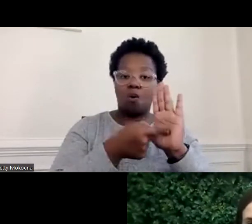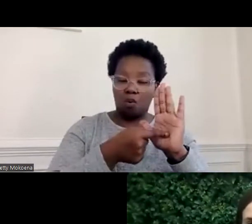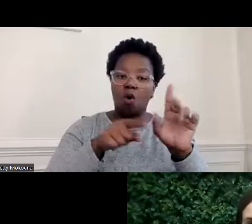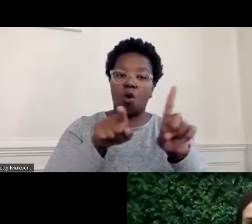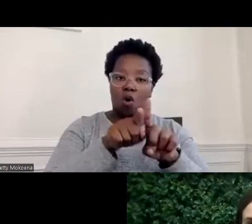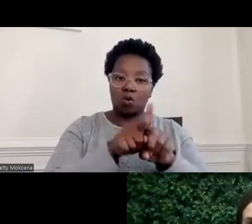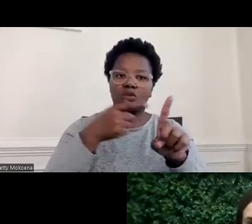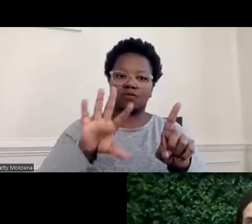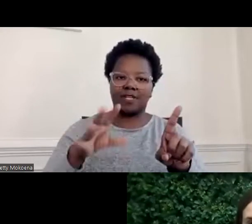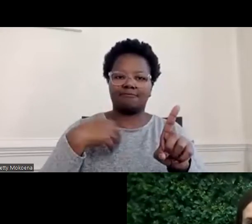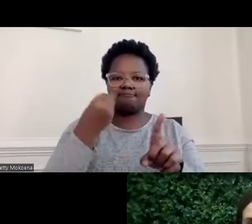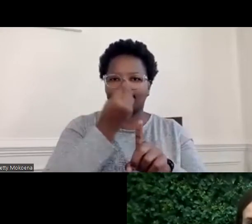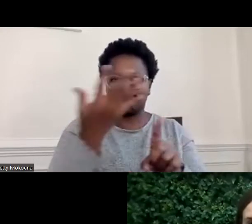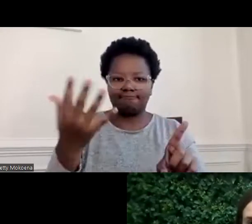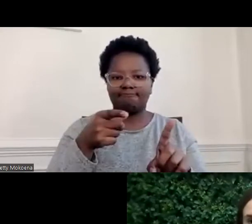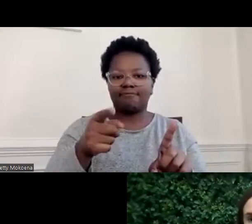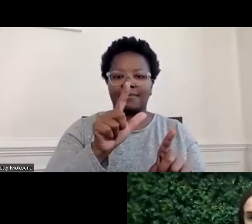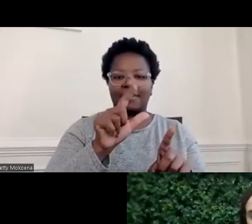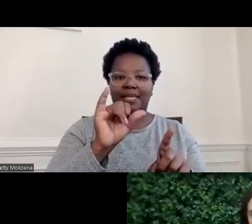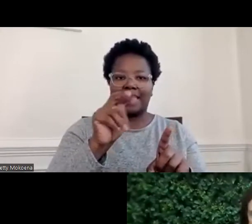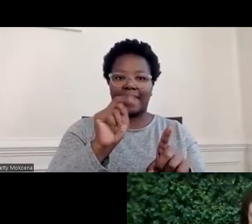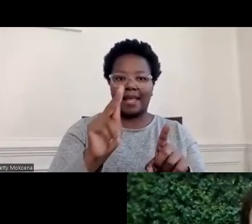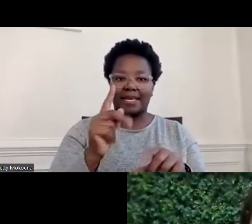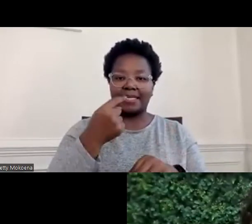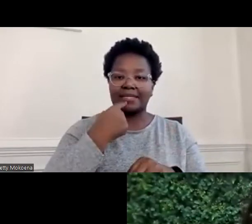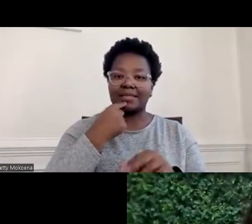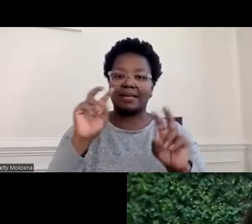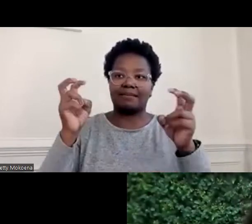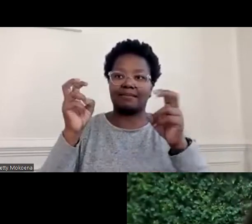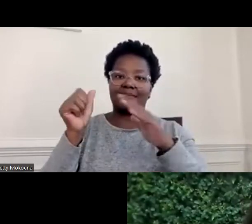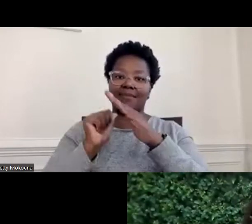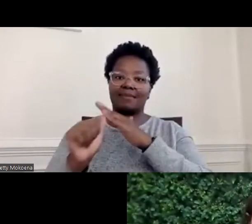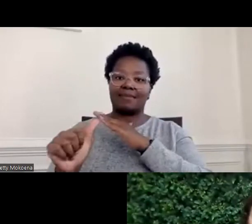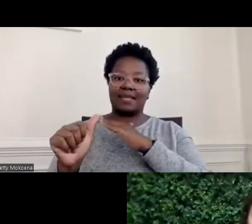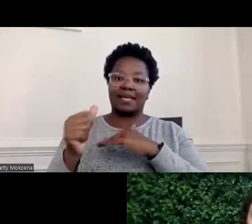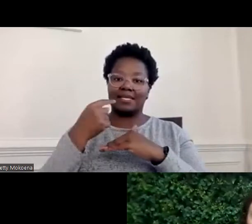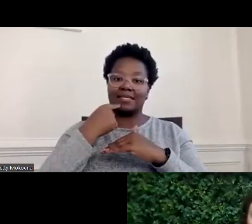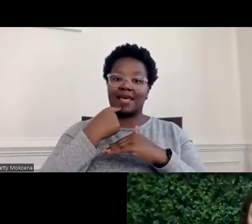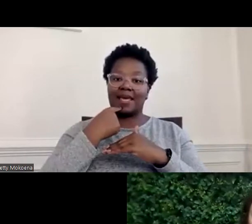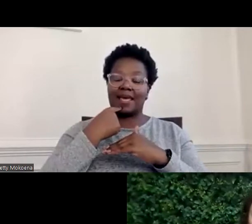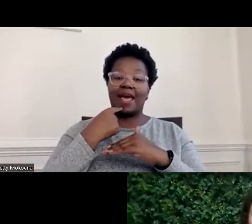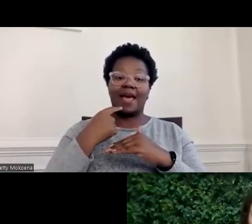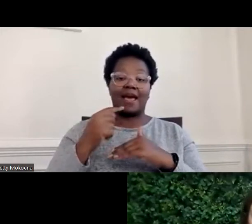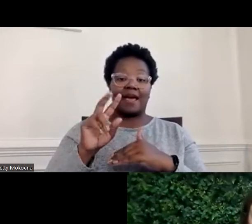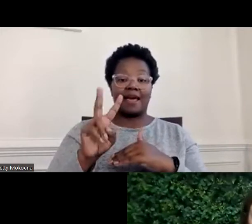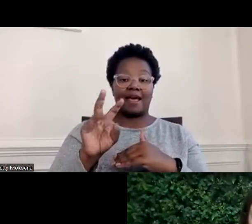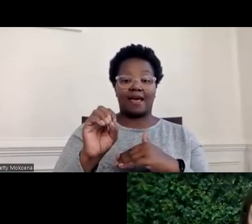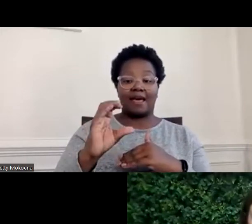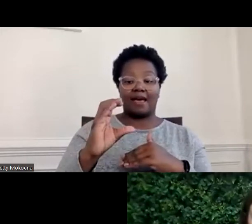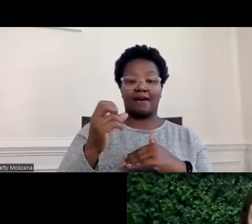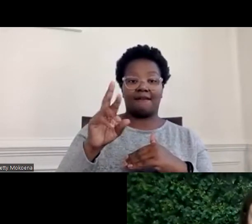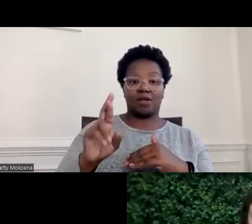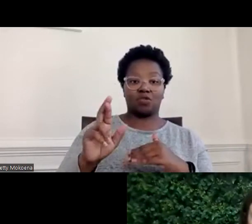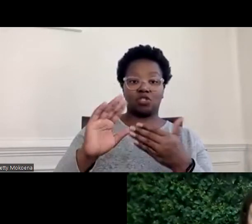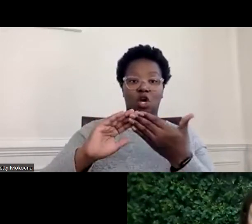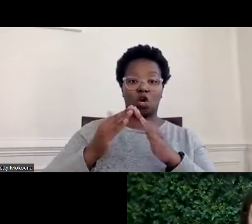it does have reference to what's referred to under the same section. It's called vouchered community-based service, which really is